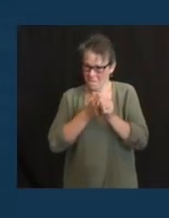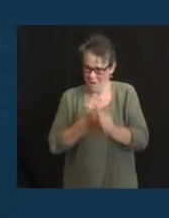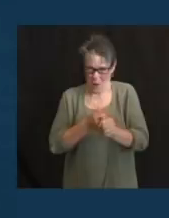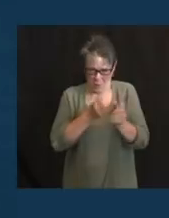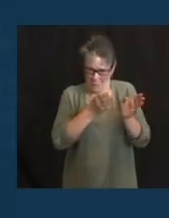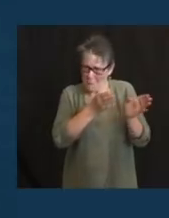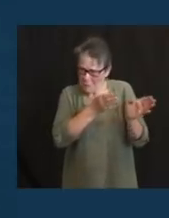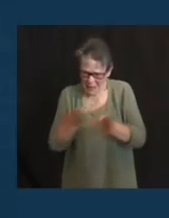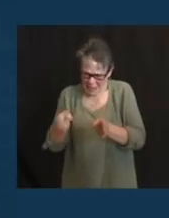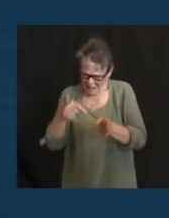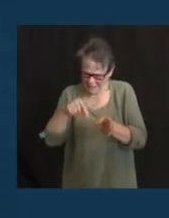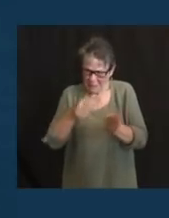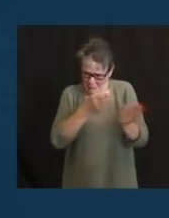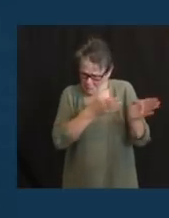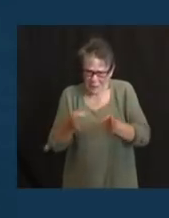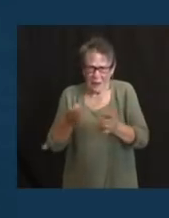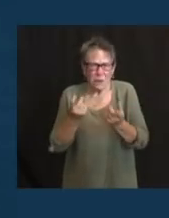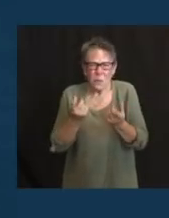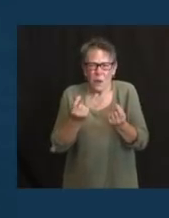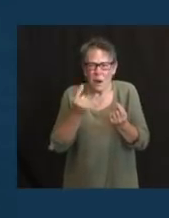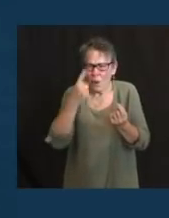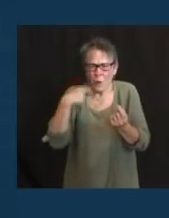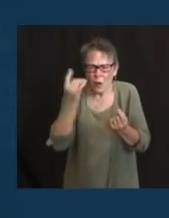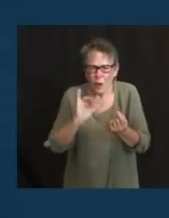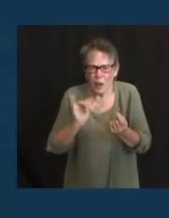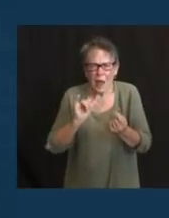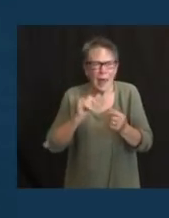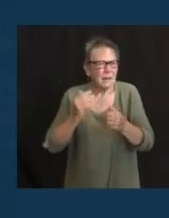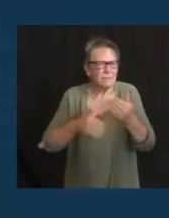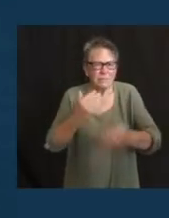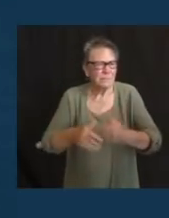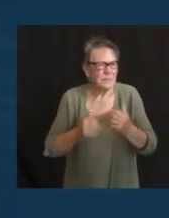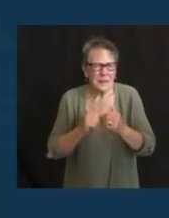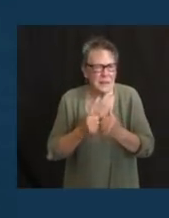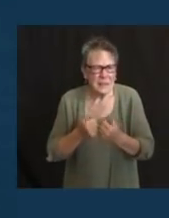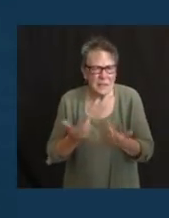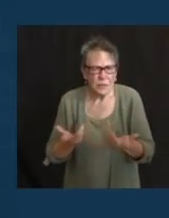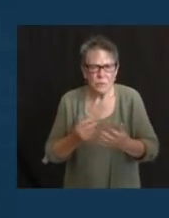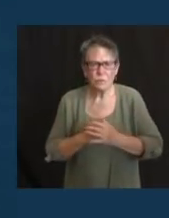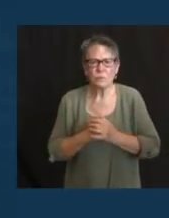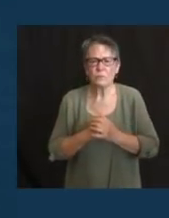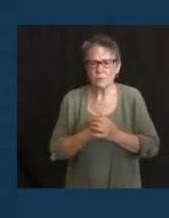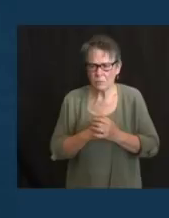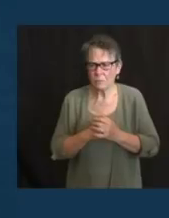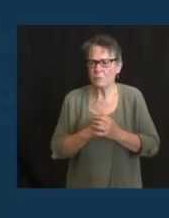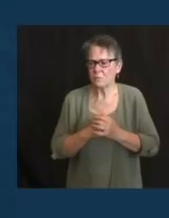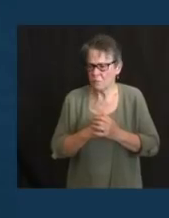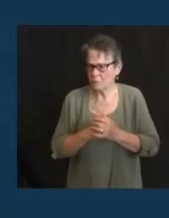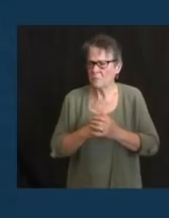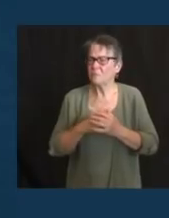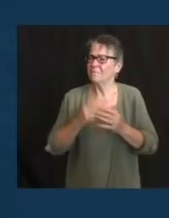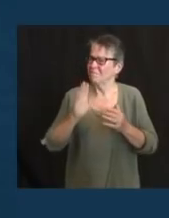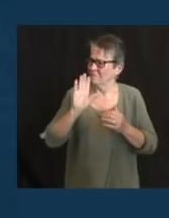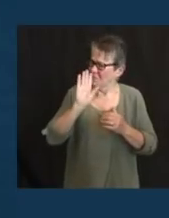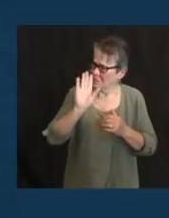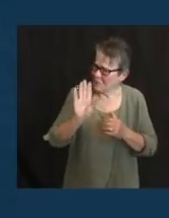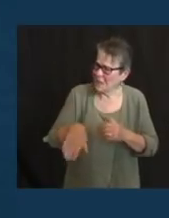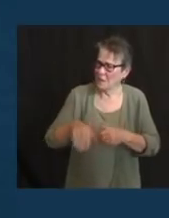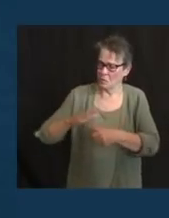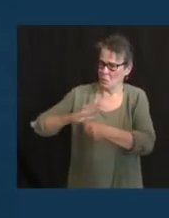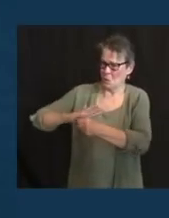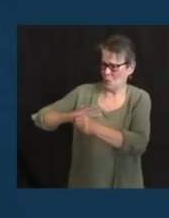we know COVID-19 is out there and among us. There's no vaccine yet. There are no